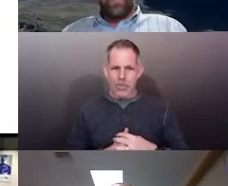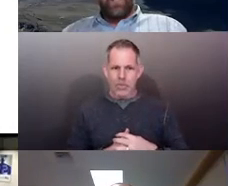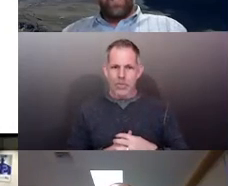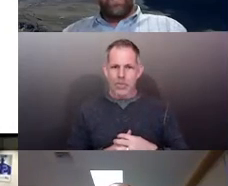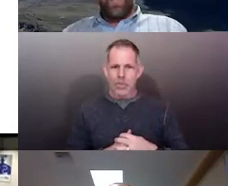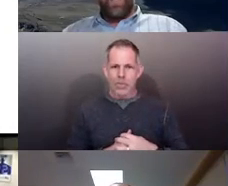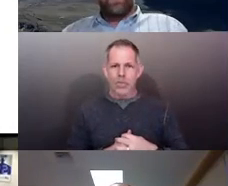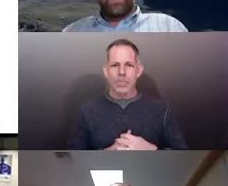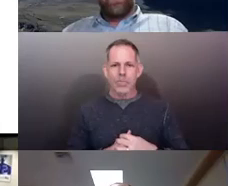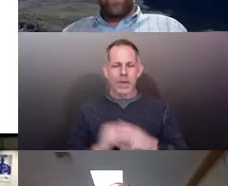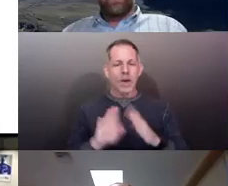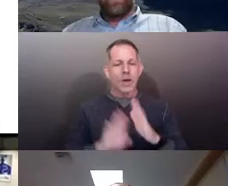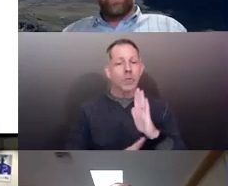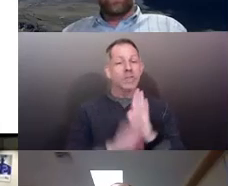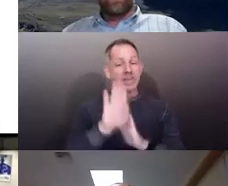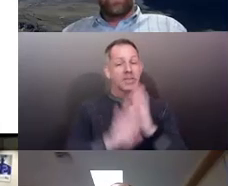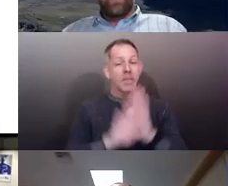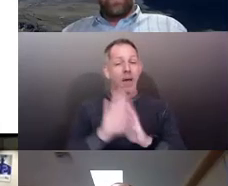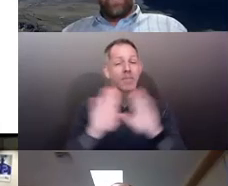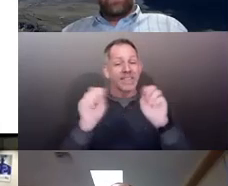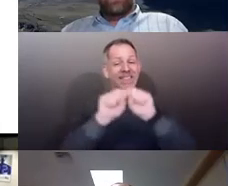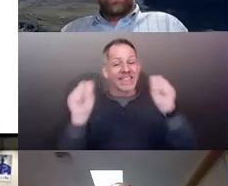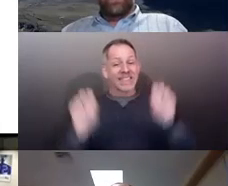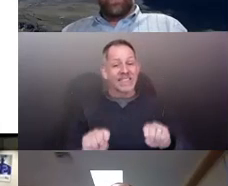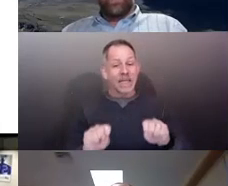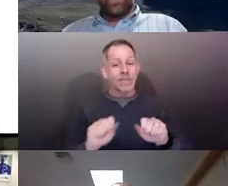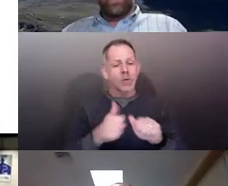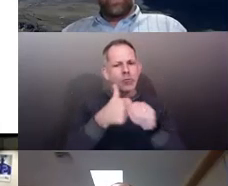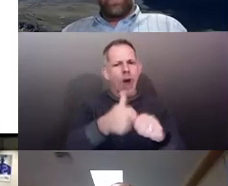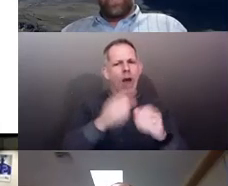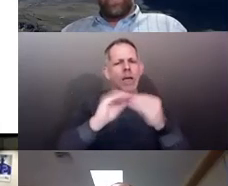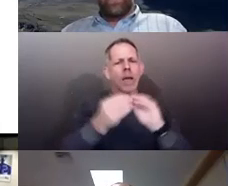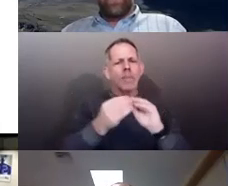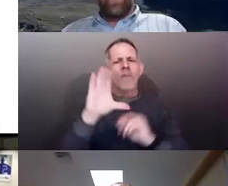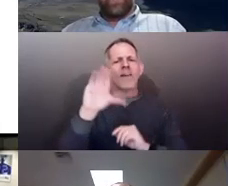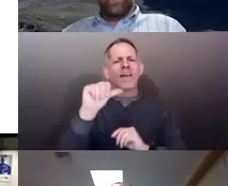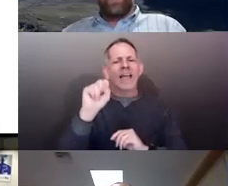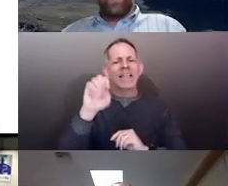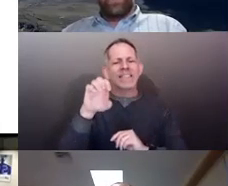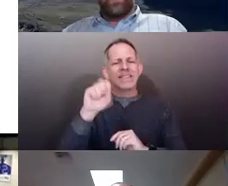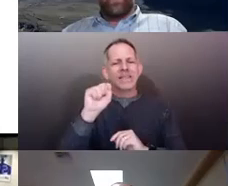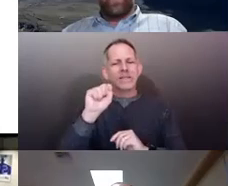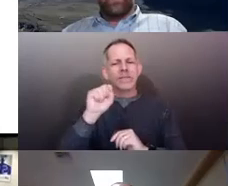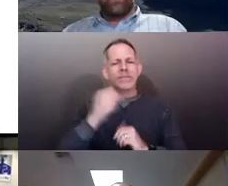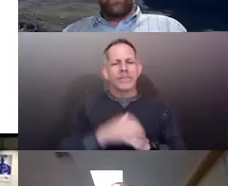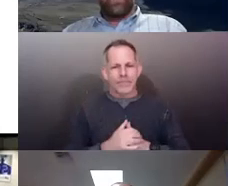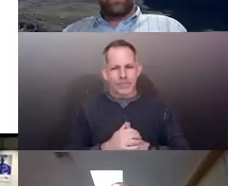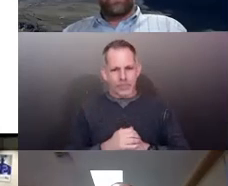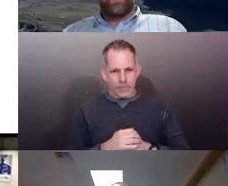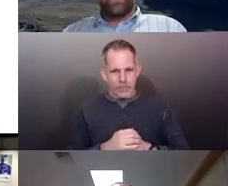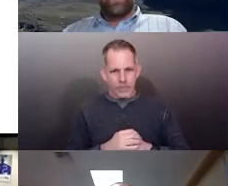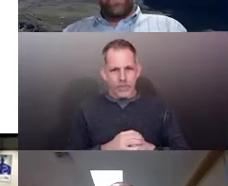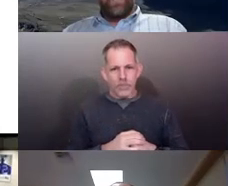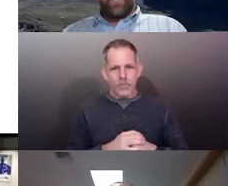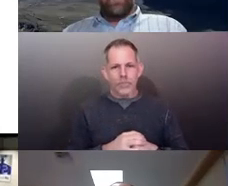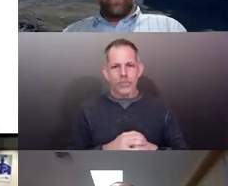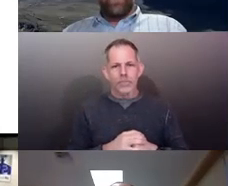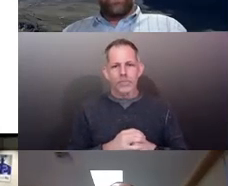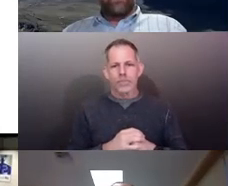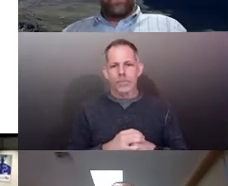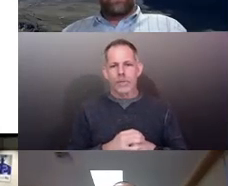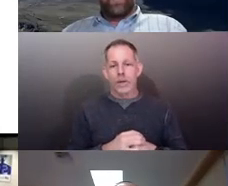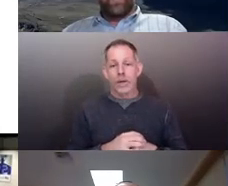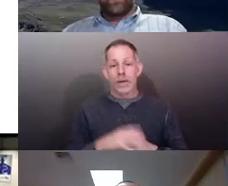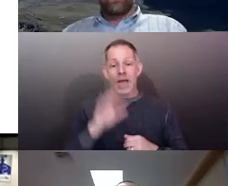system. I highlighted that because that's turned into a really good way to augment all the great data that we get from the health district